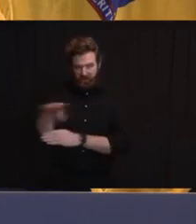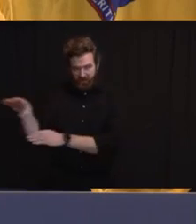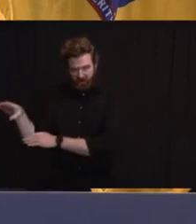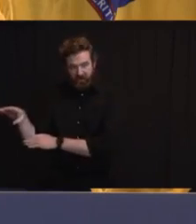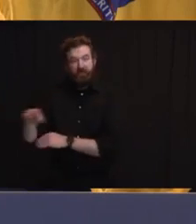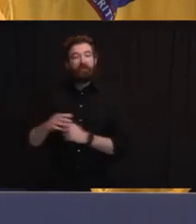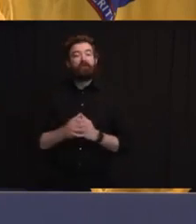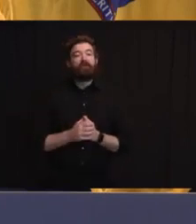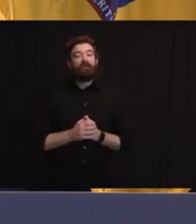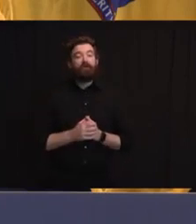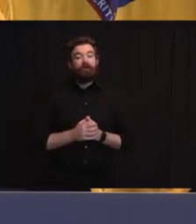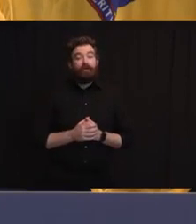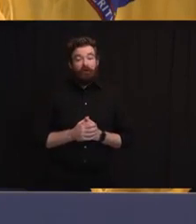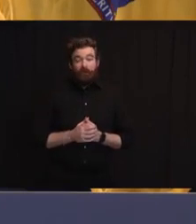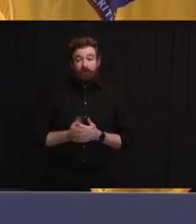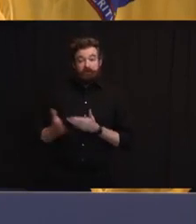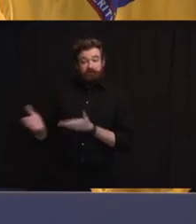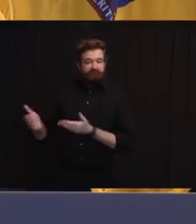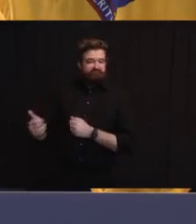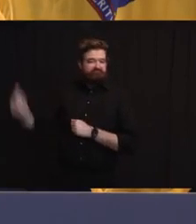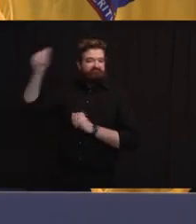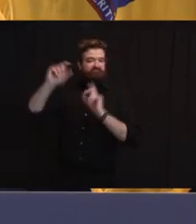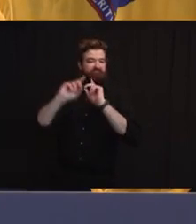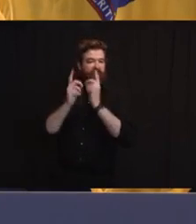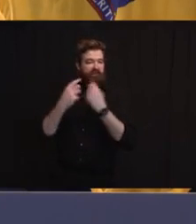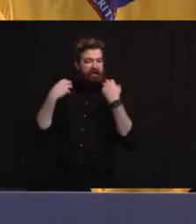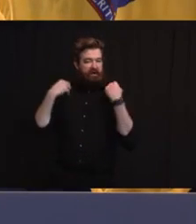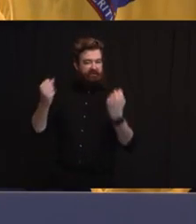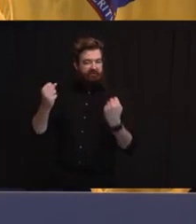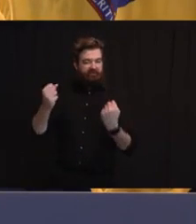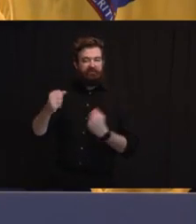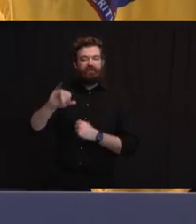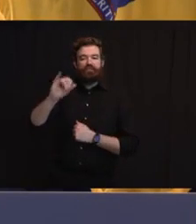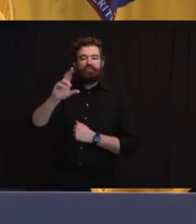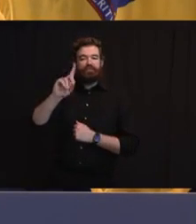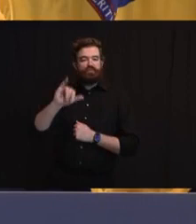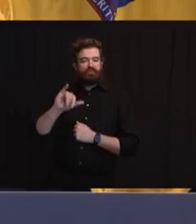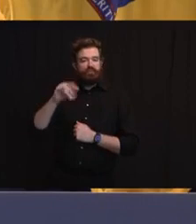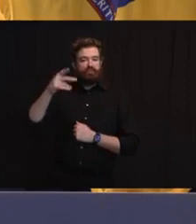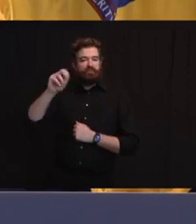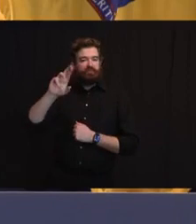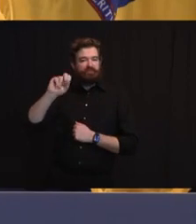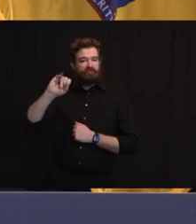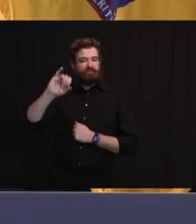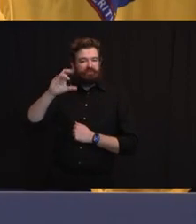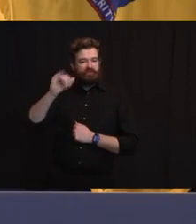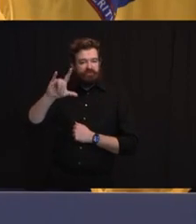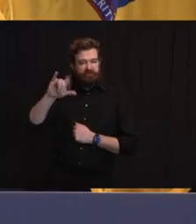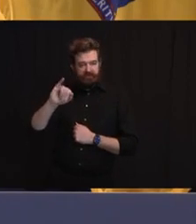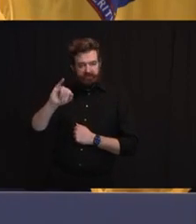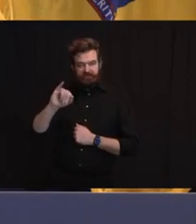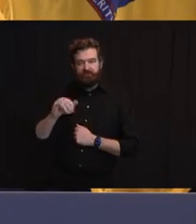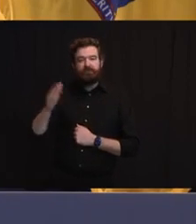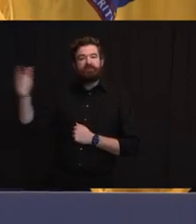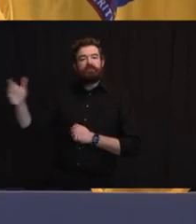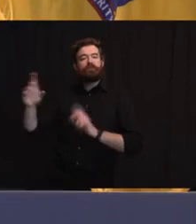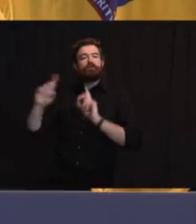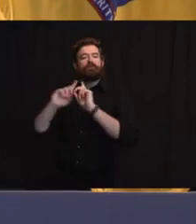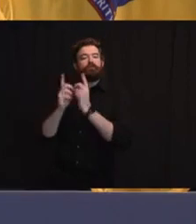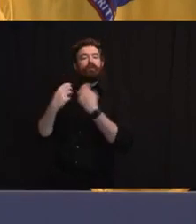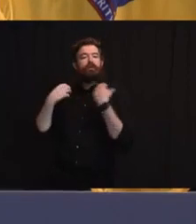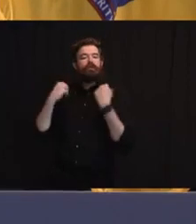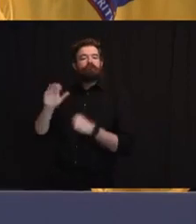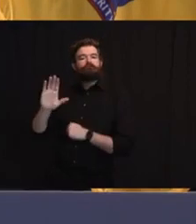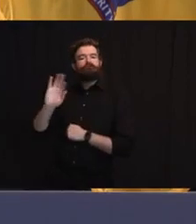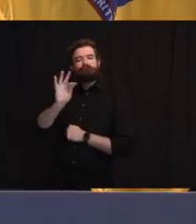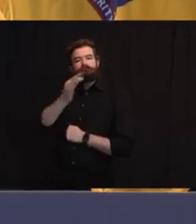introduction, the Commissioner of the Department of Health, Judy Persichilli. To her right, the Department of Health's Communicable Disease Service Medical